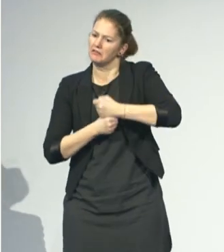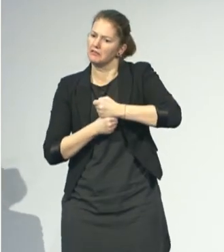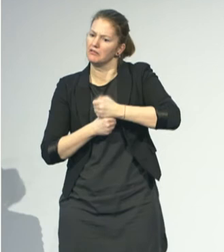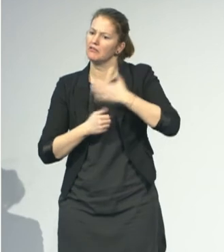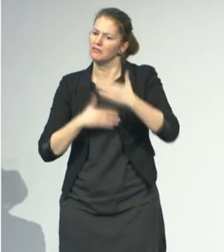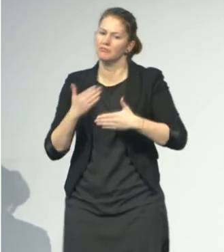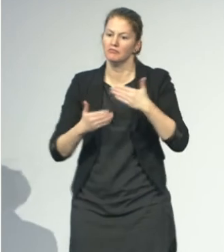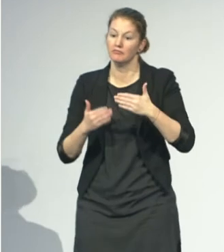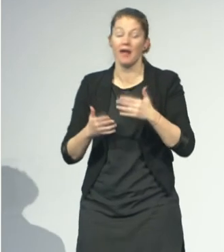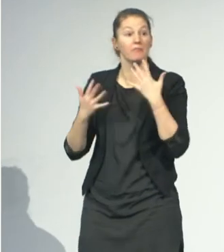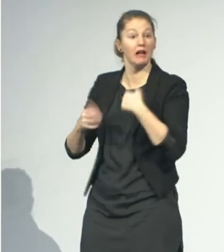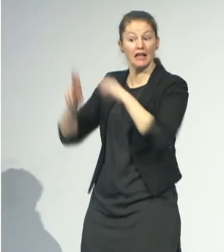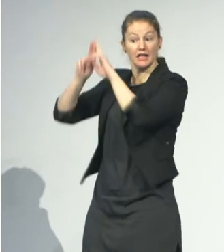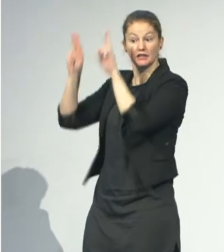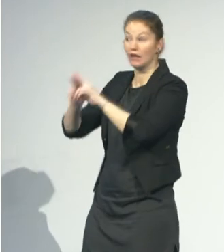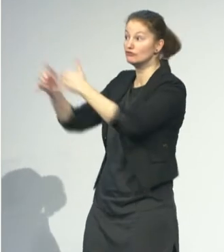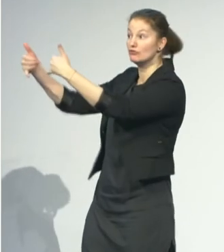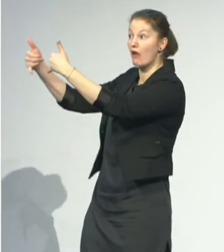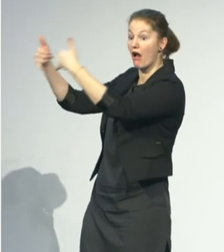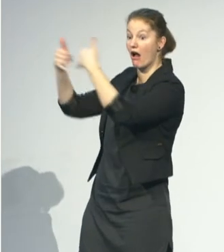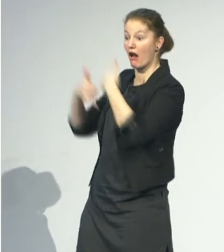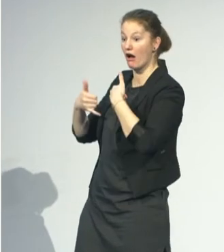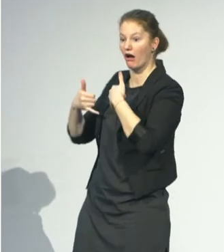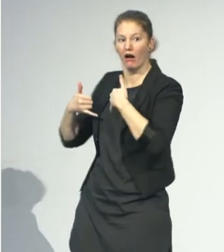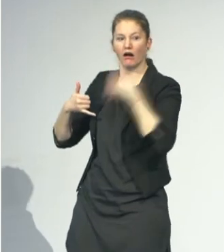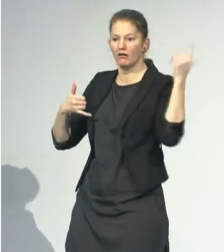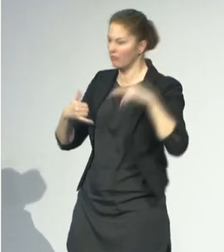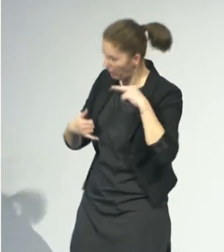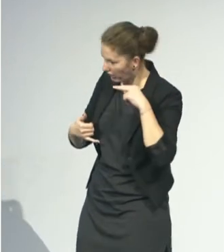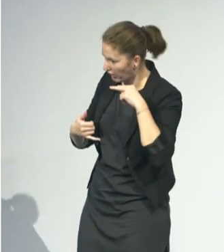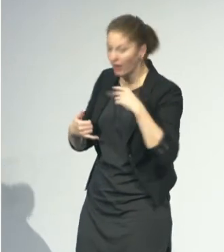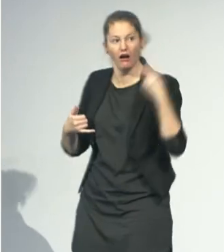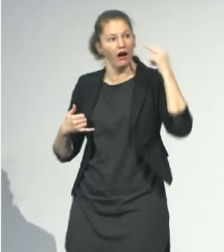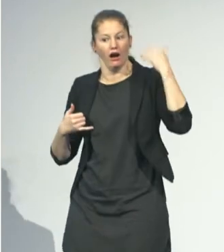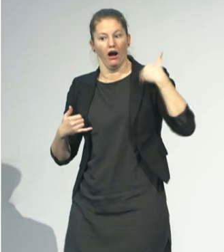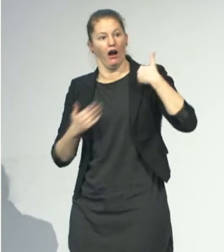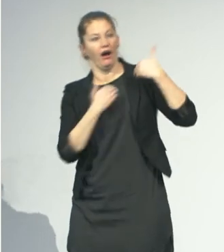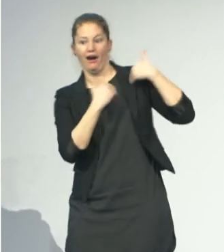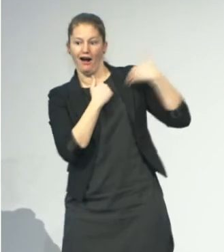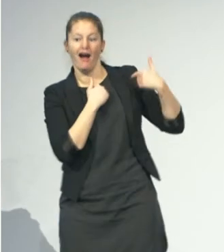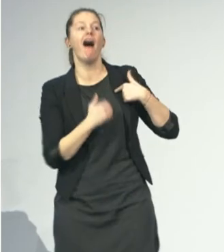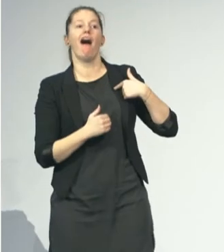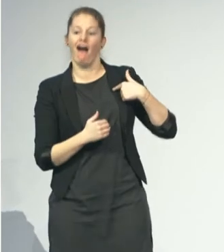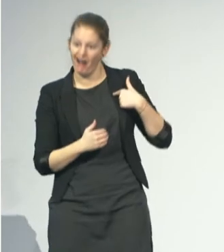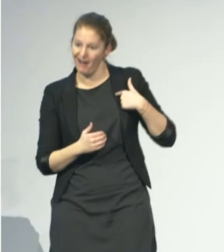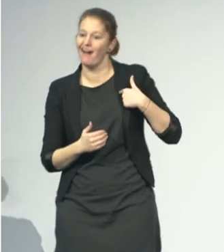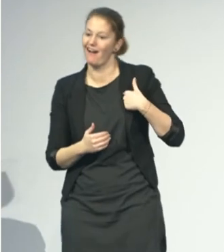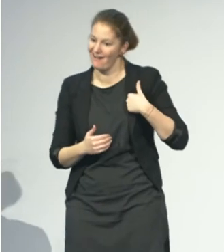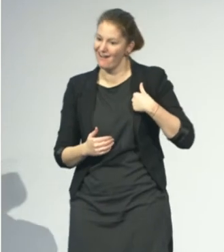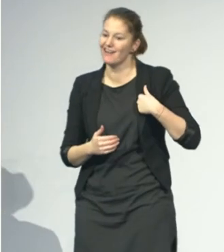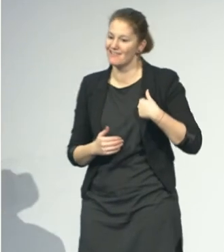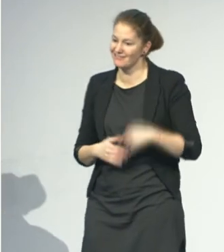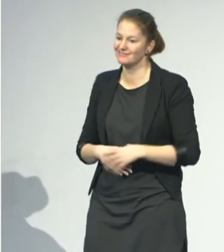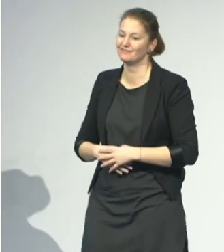profound impact on our work. We also found that in our country, so I'm from the province of British Columbia,